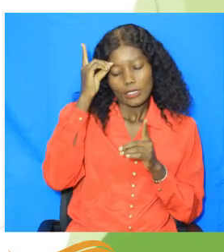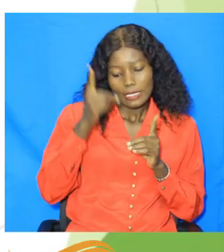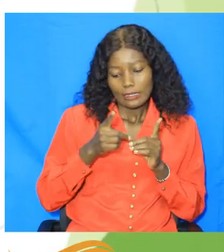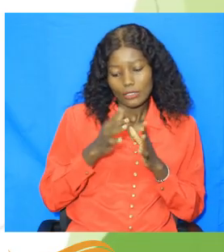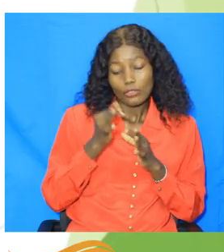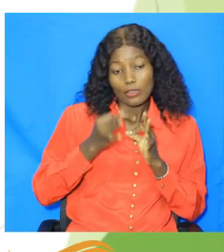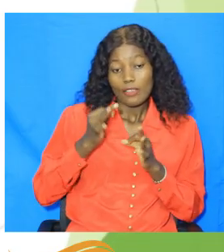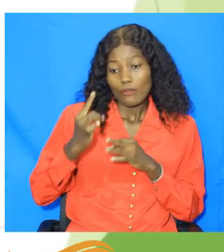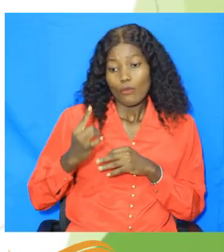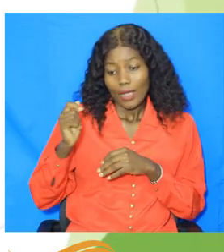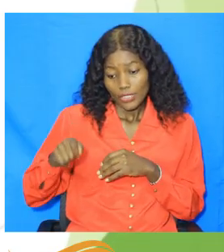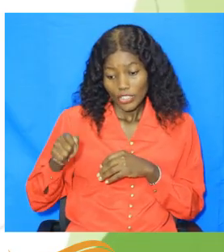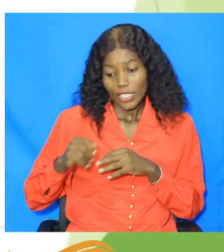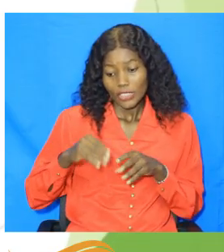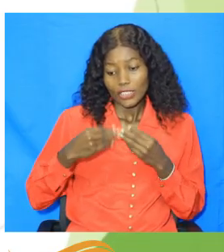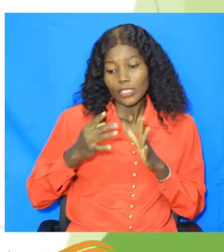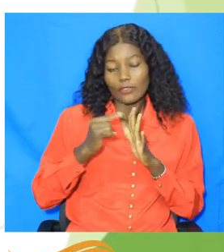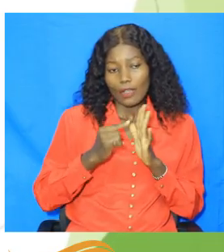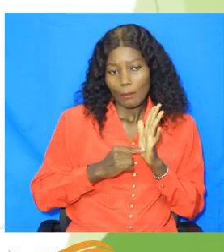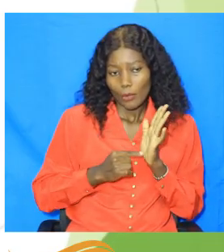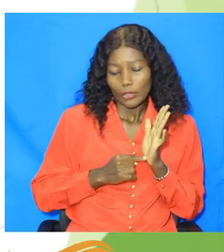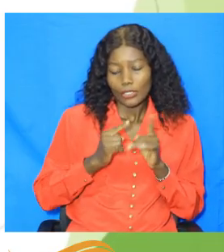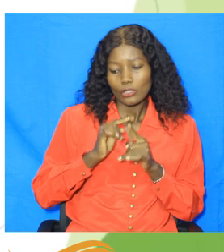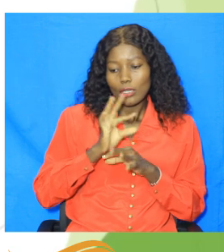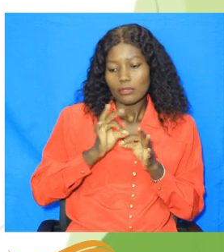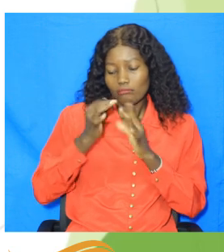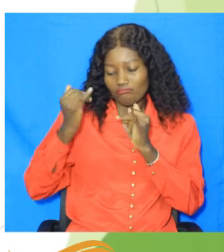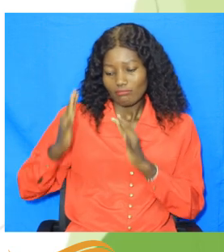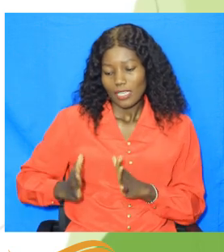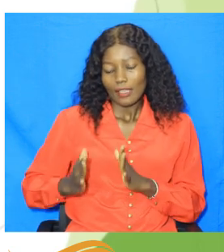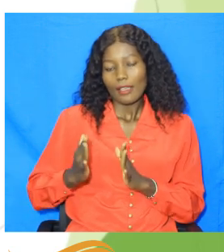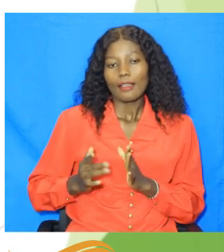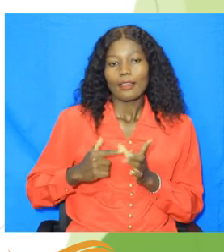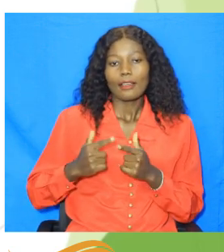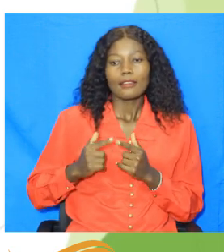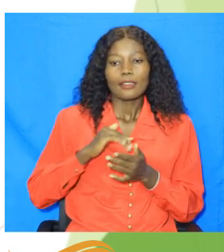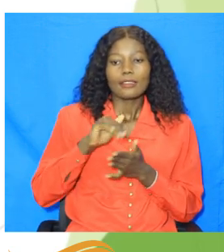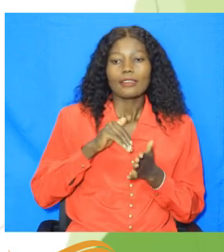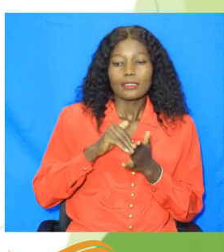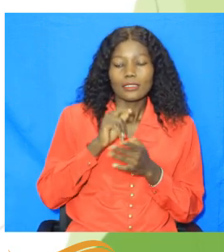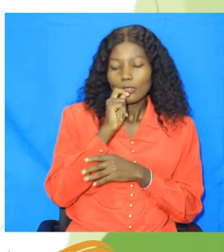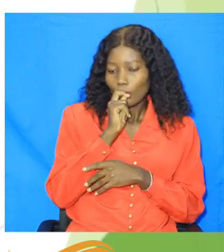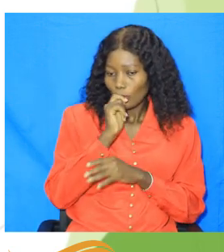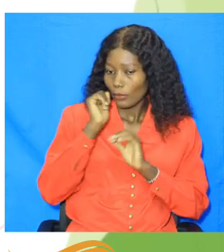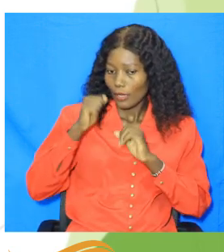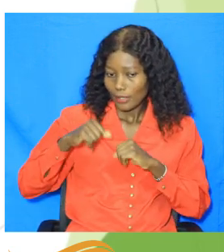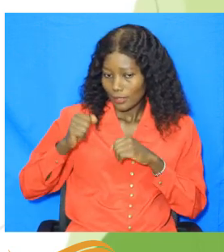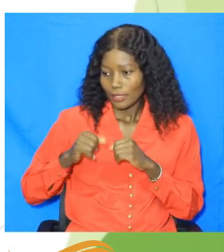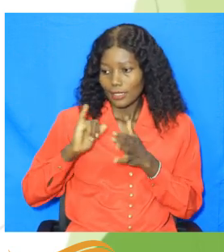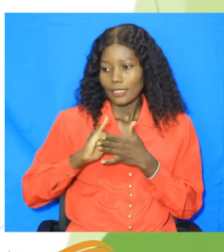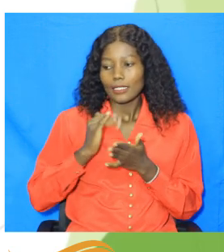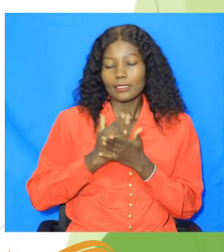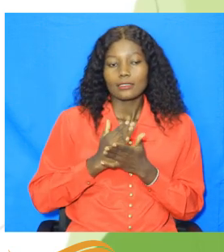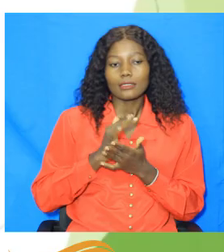If one judge awards a point to a particular athlete, and the center referee agrees that that's actually a